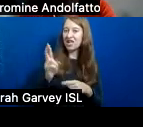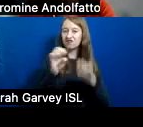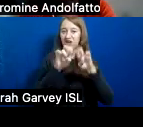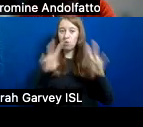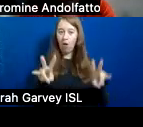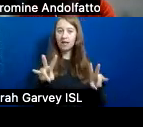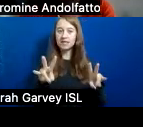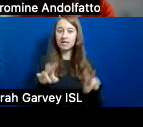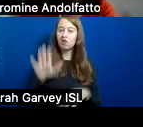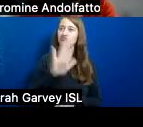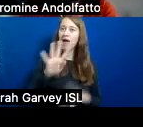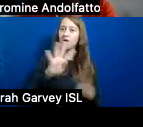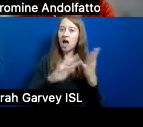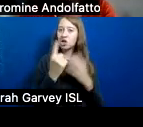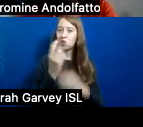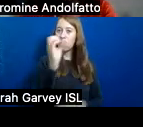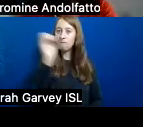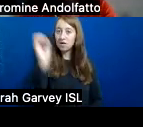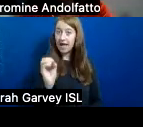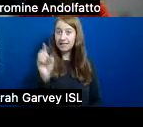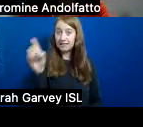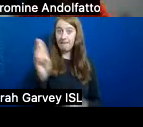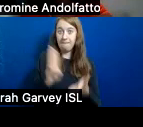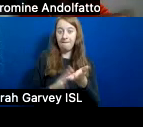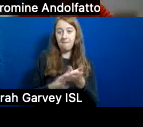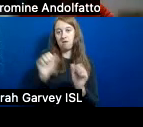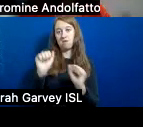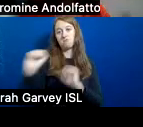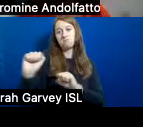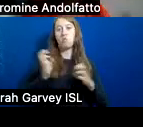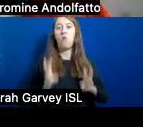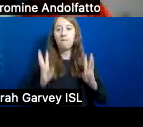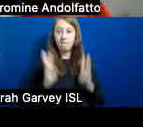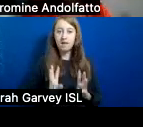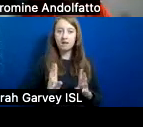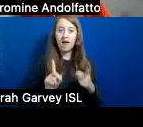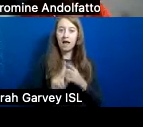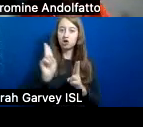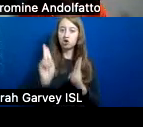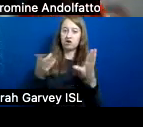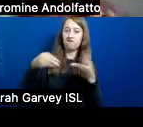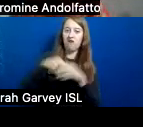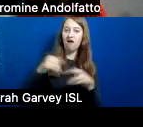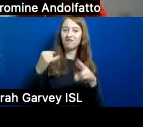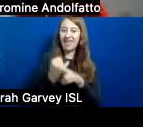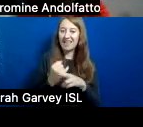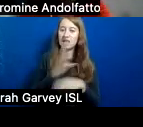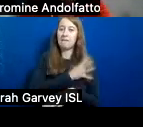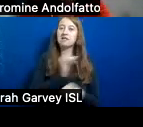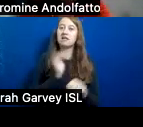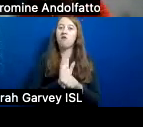of the members in this committee are women. And if you look at the Committee on Constitutional Affairs and the one on